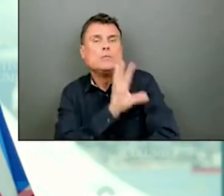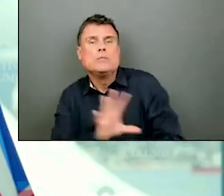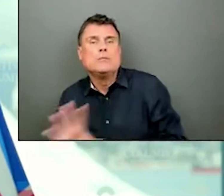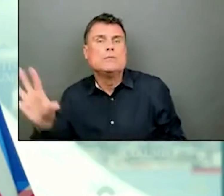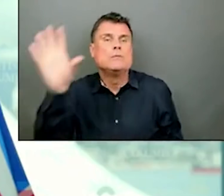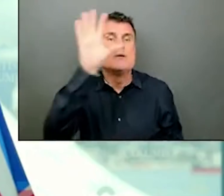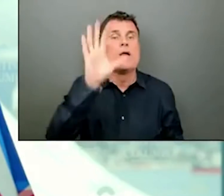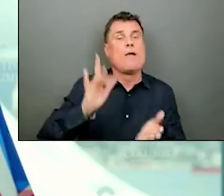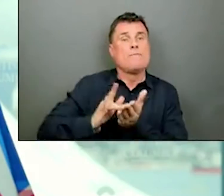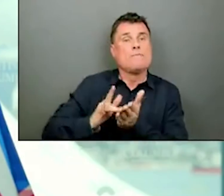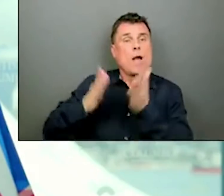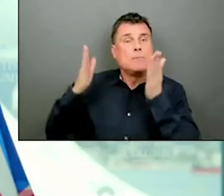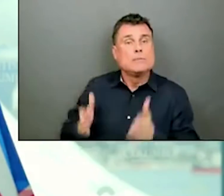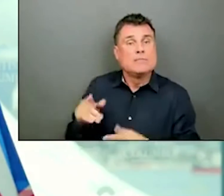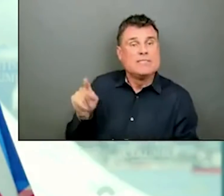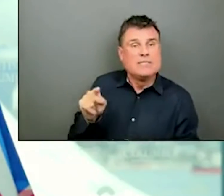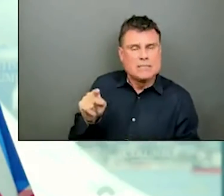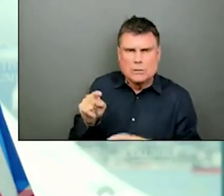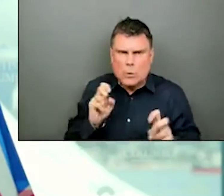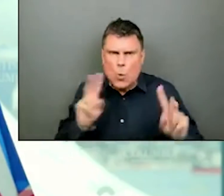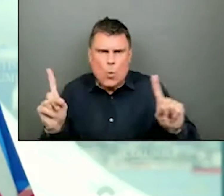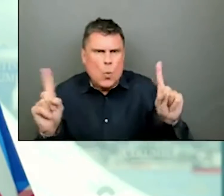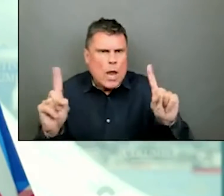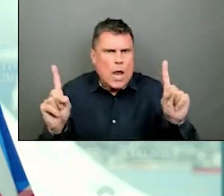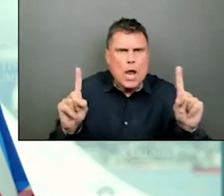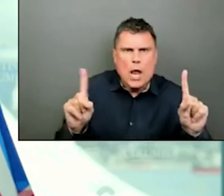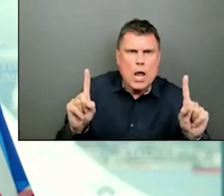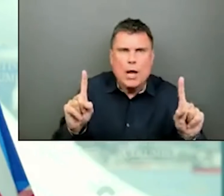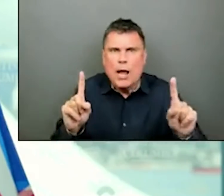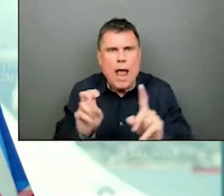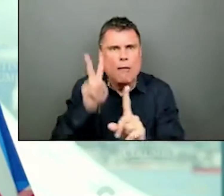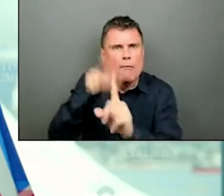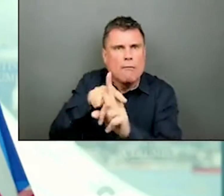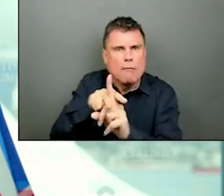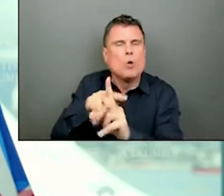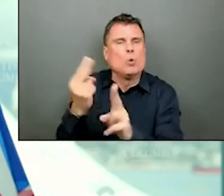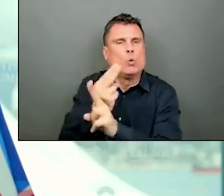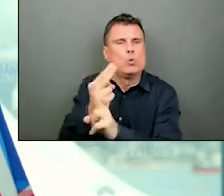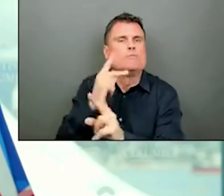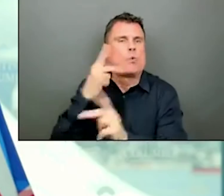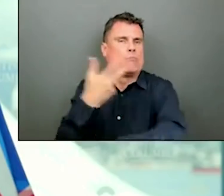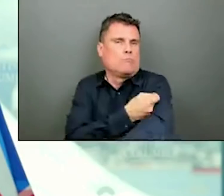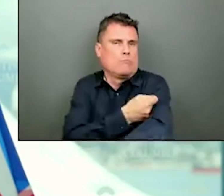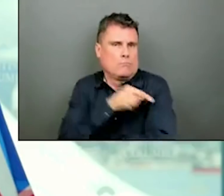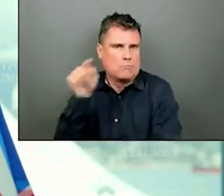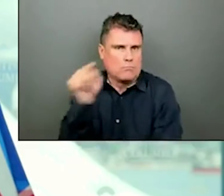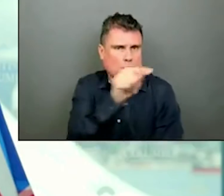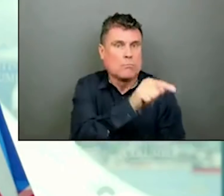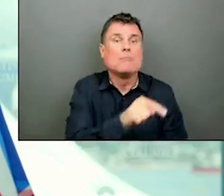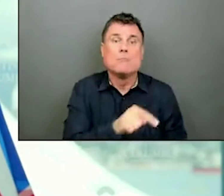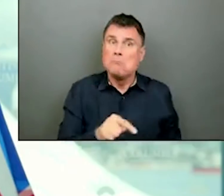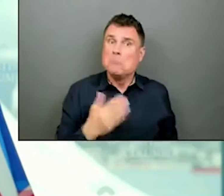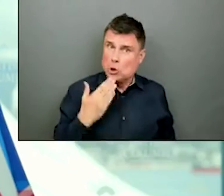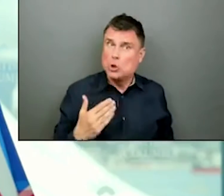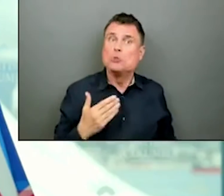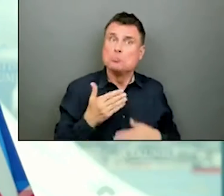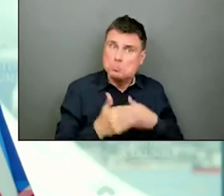websites for a list of the participating pharmacies. We're making excellent progress with the supply that we've been provided.